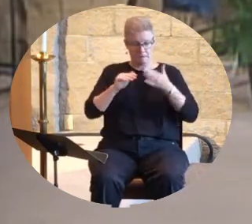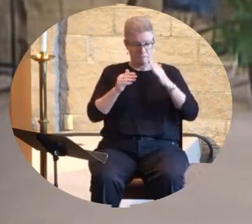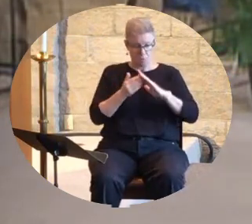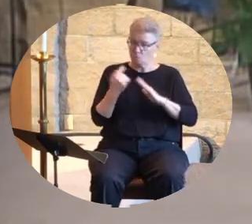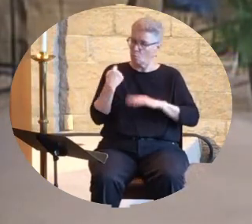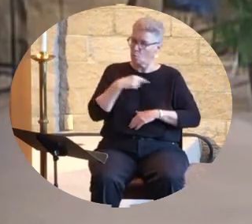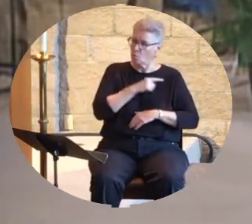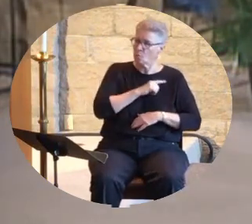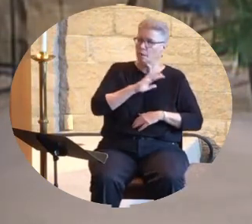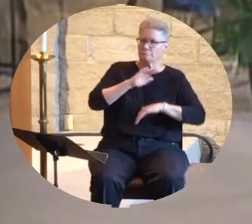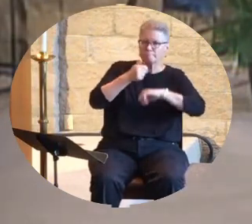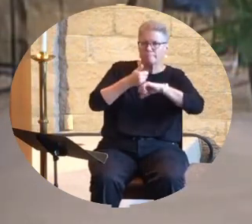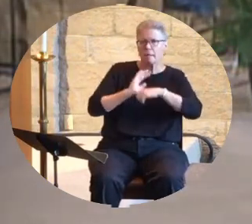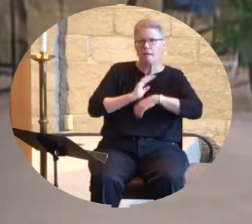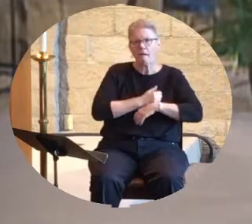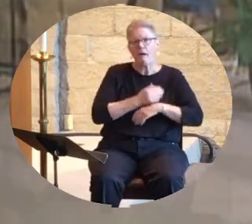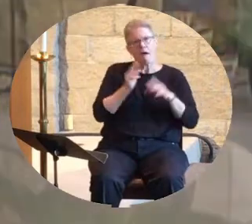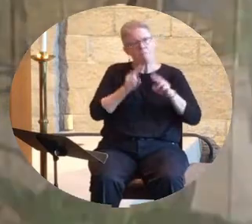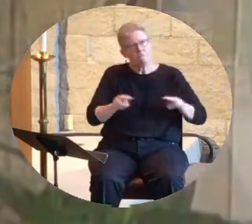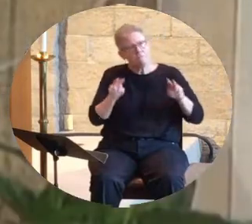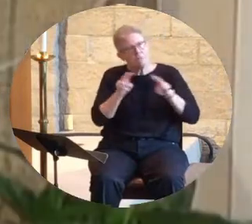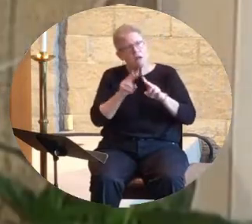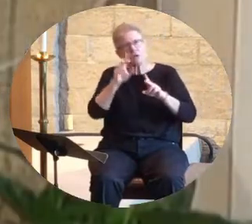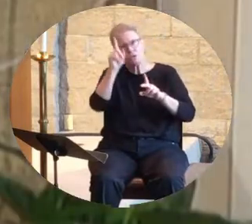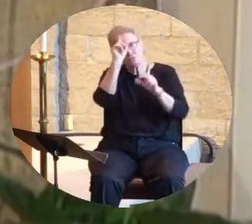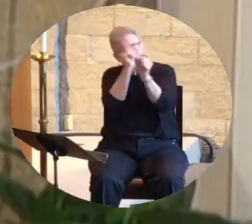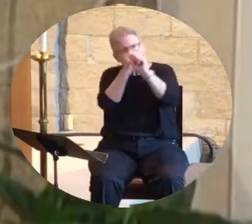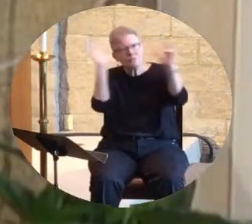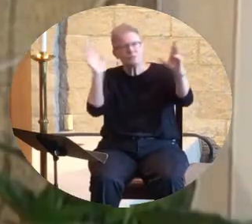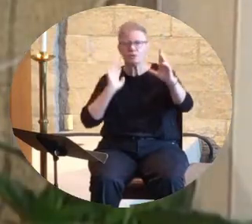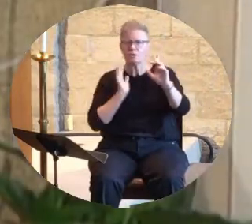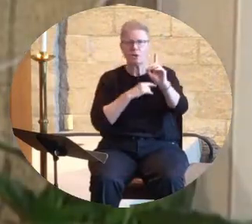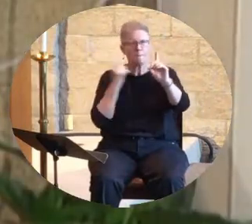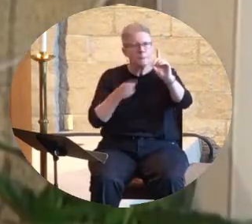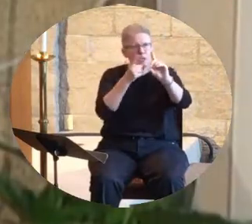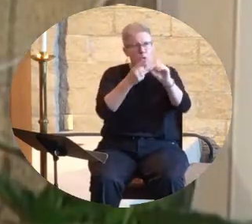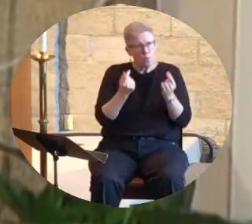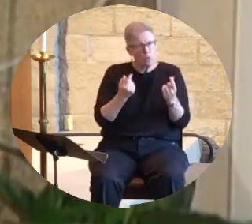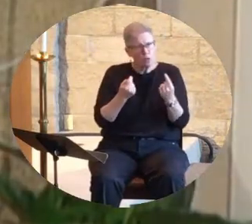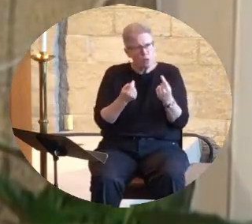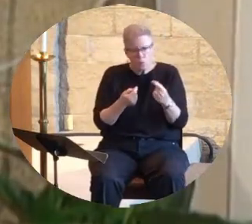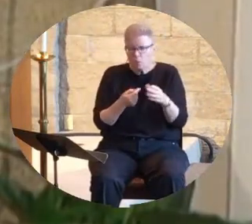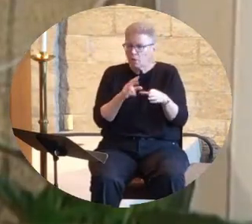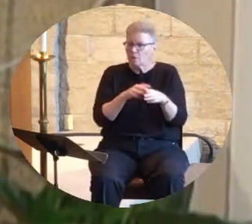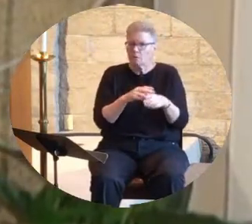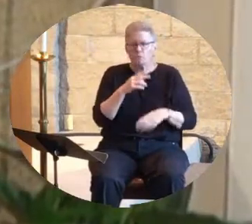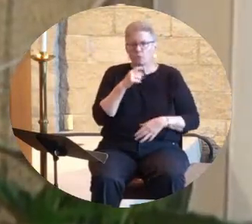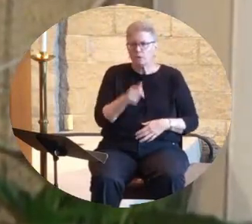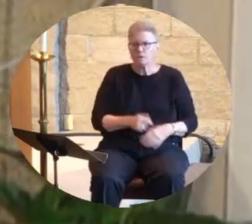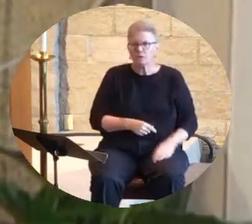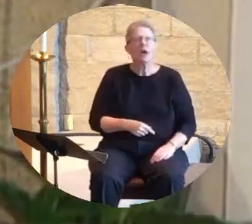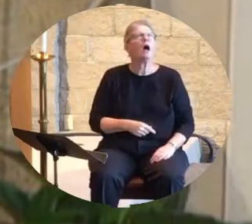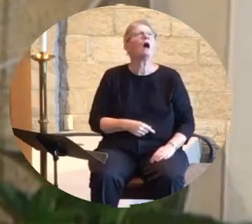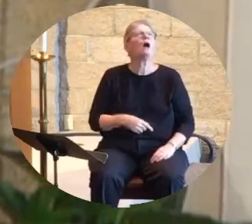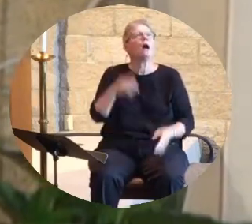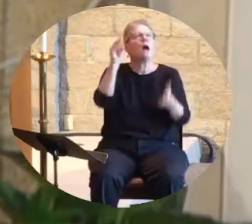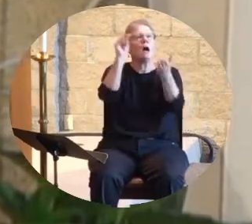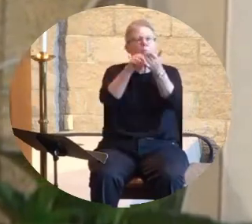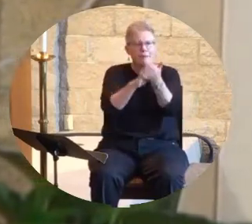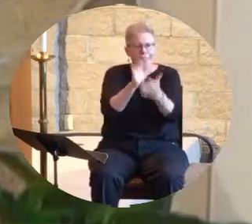our vision and our mission, we went into discernment to do that. We just didn't pull it off of our judgment-making